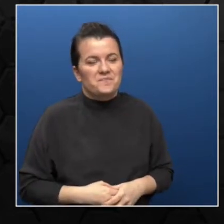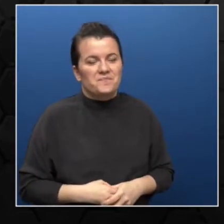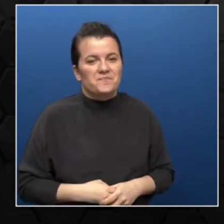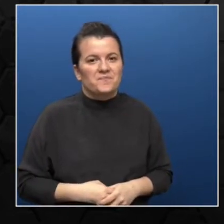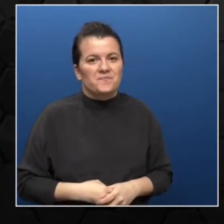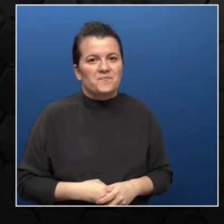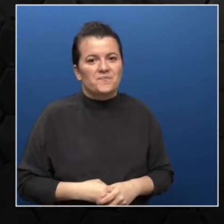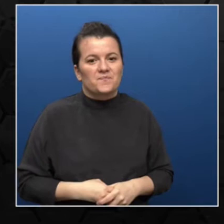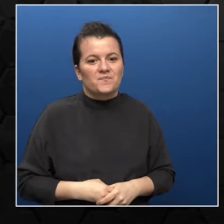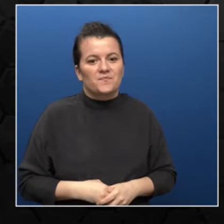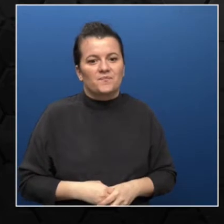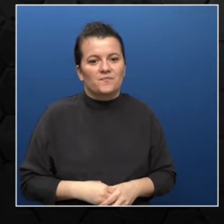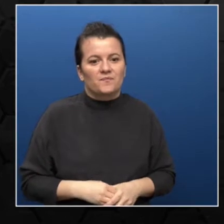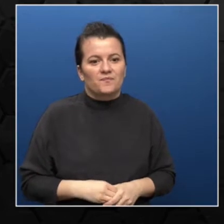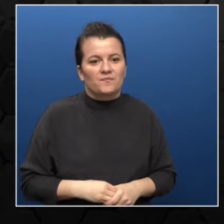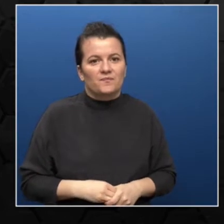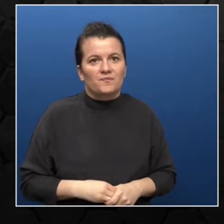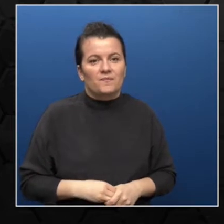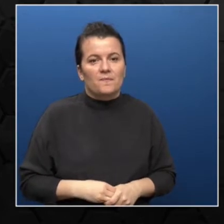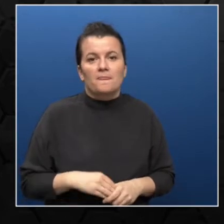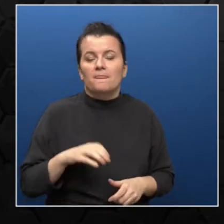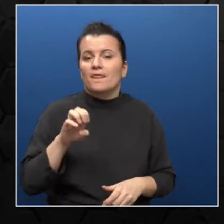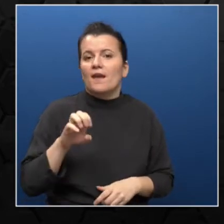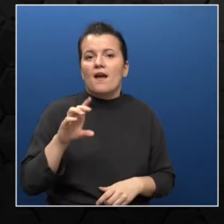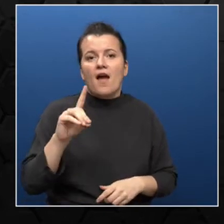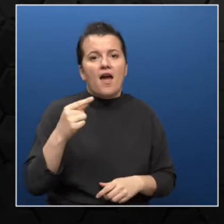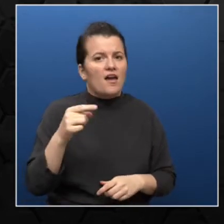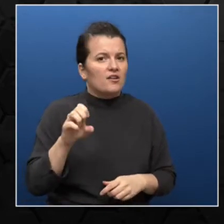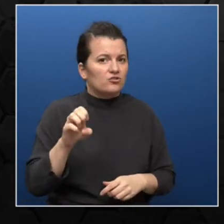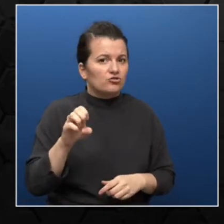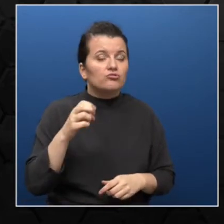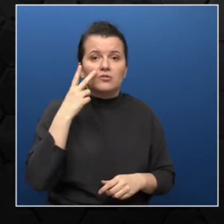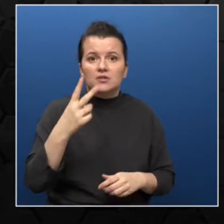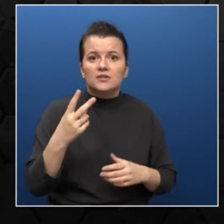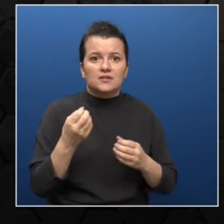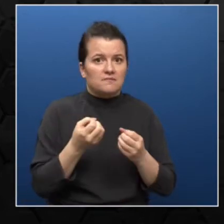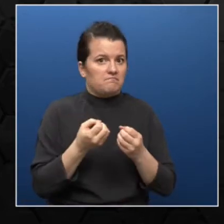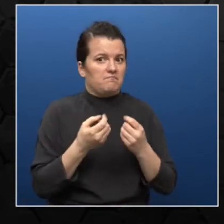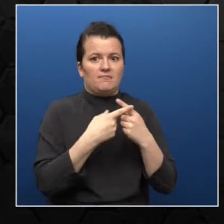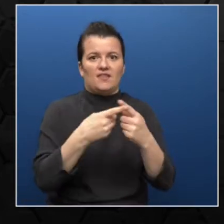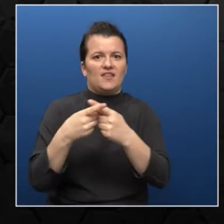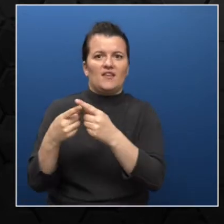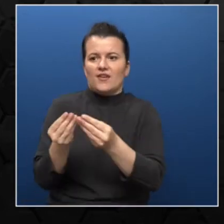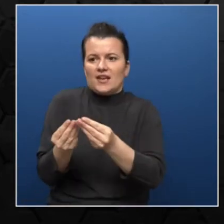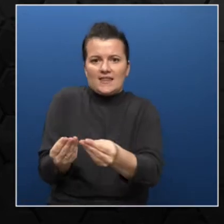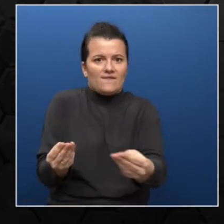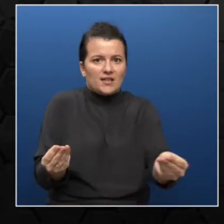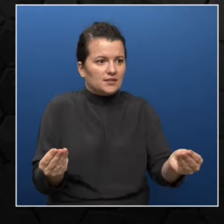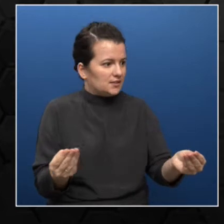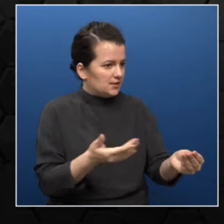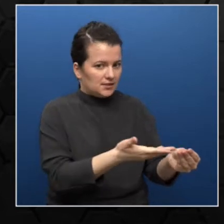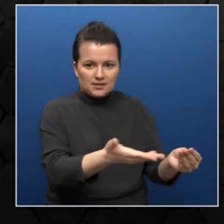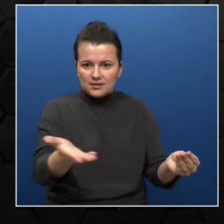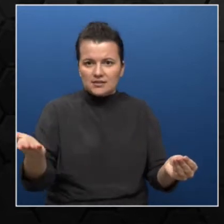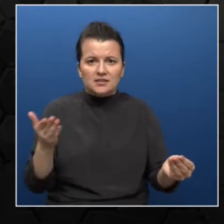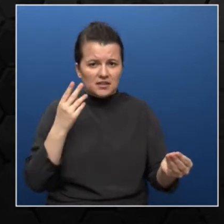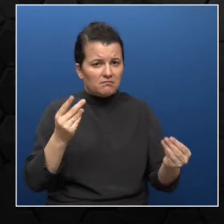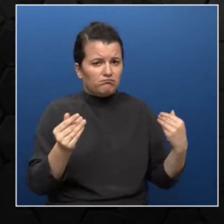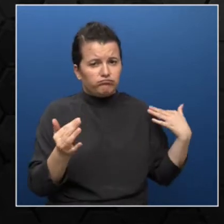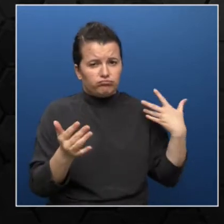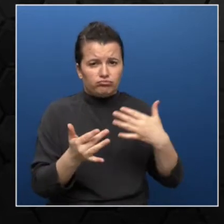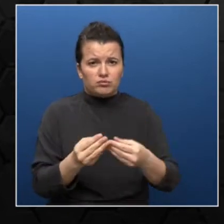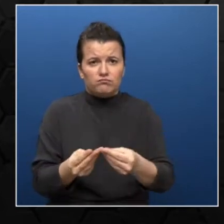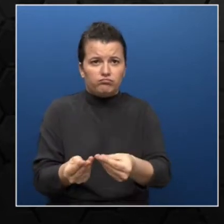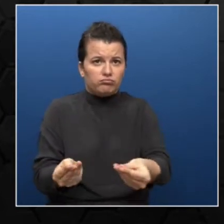seeing edge devices and microcontrollers specifically for a long time now, and they started with the circuits